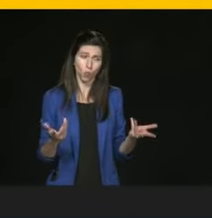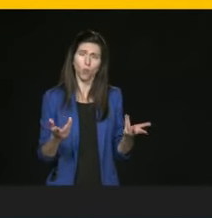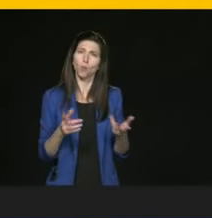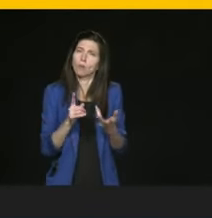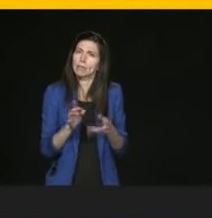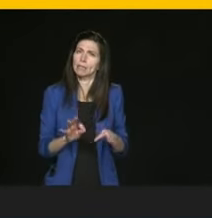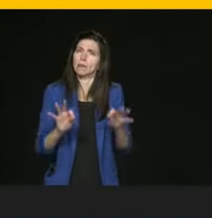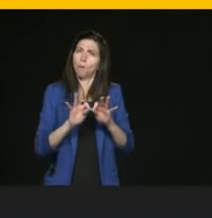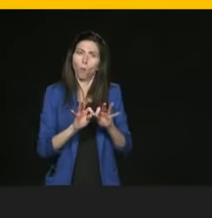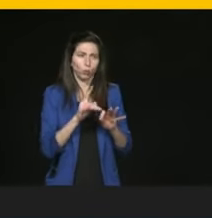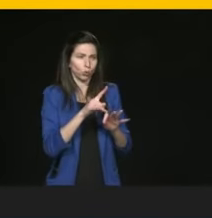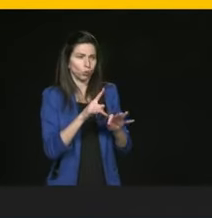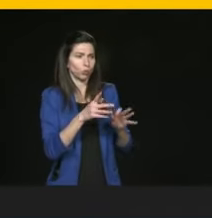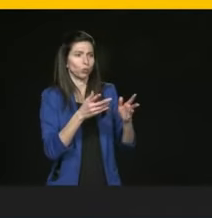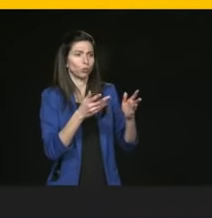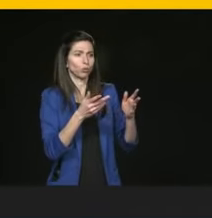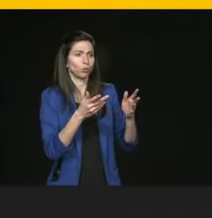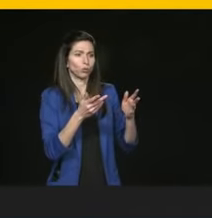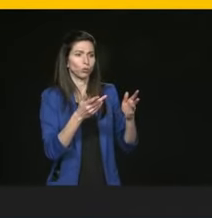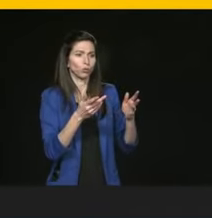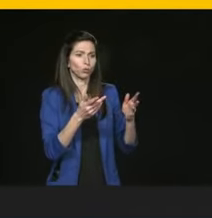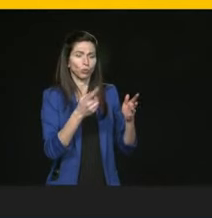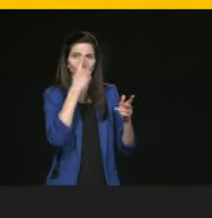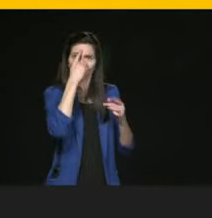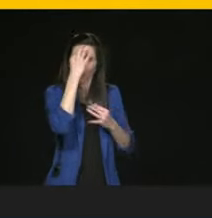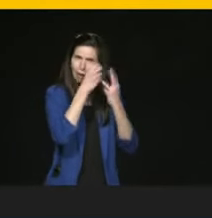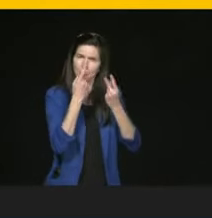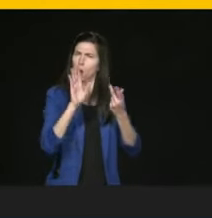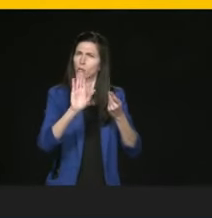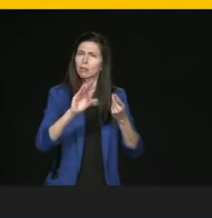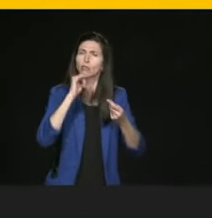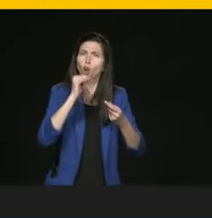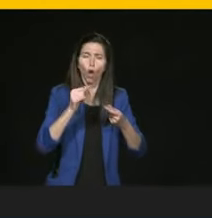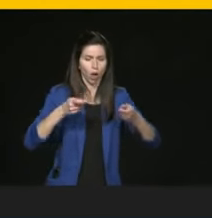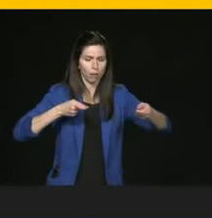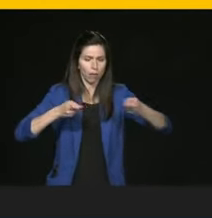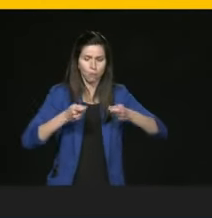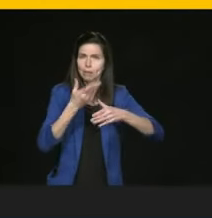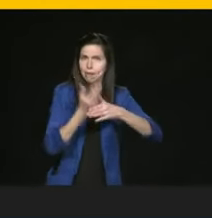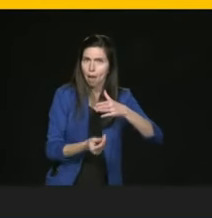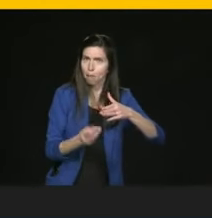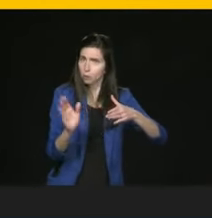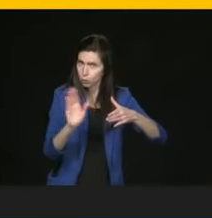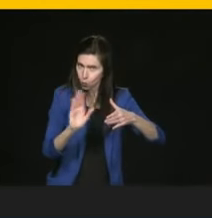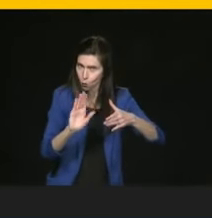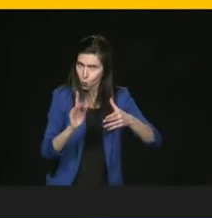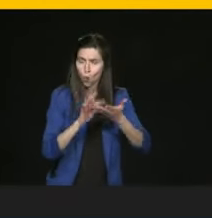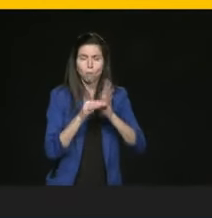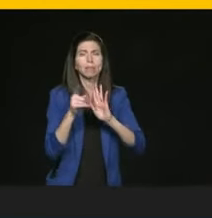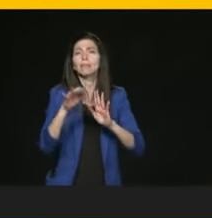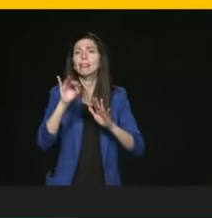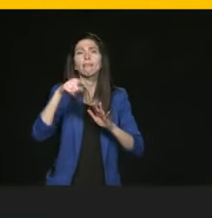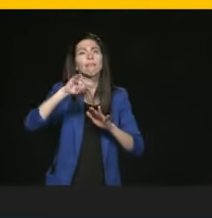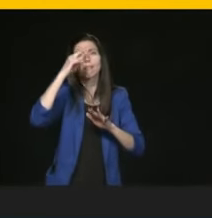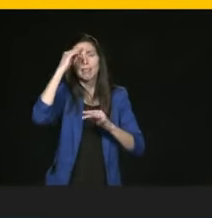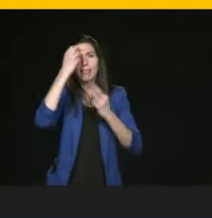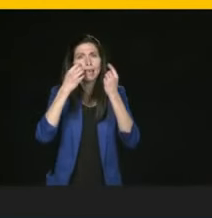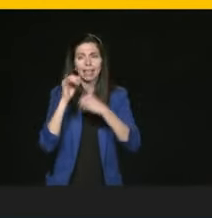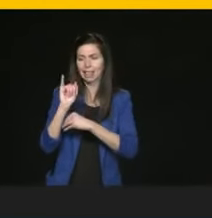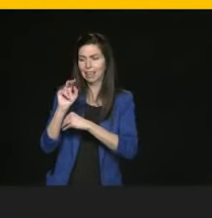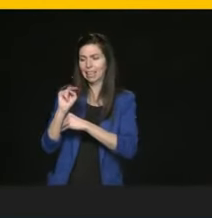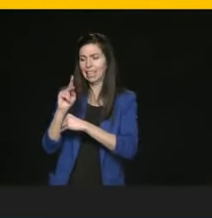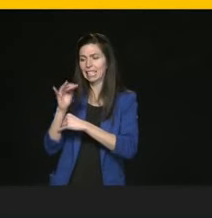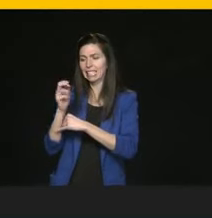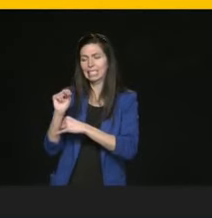created under the current clauses of the Indian Act. There was a governance inconvenience in respect of putting power into band managers that may not